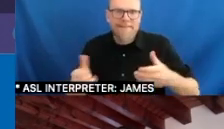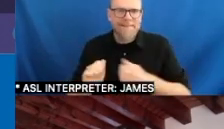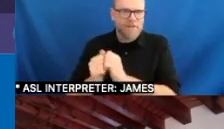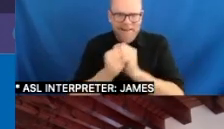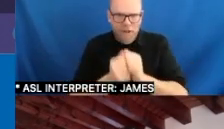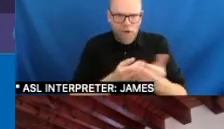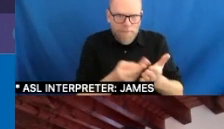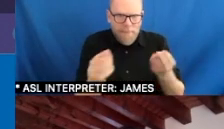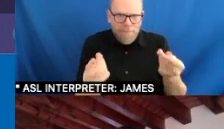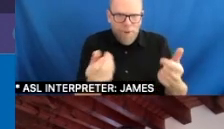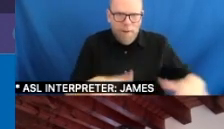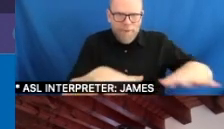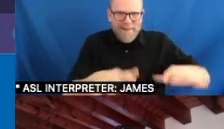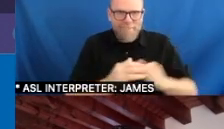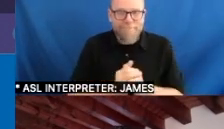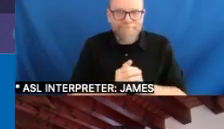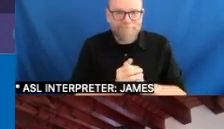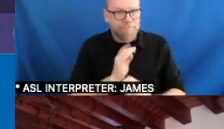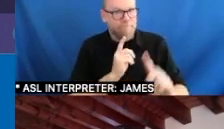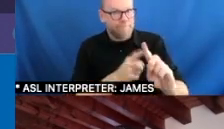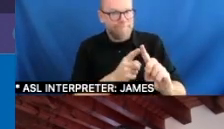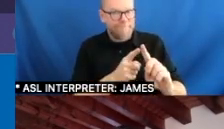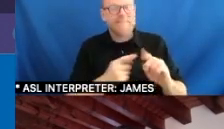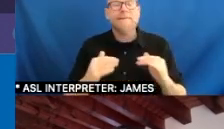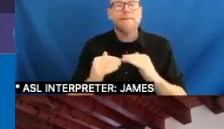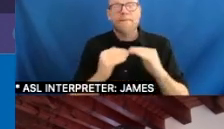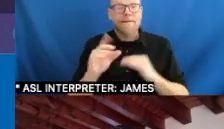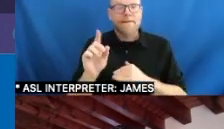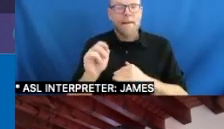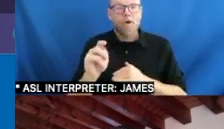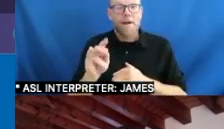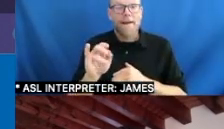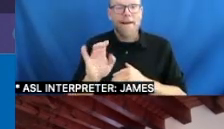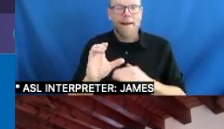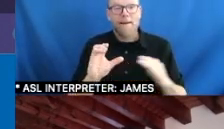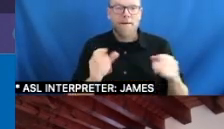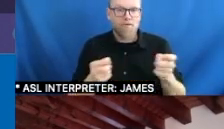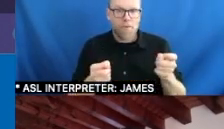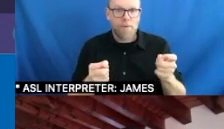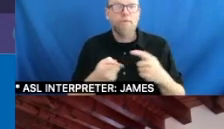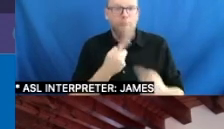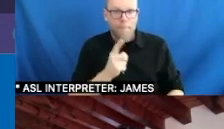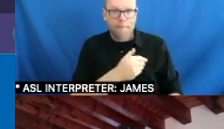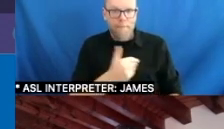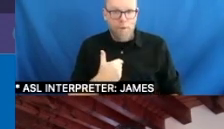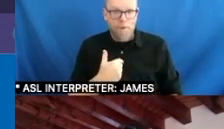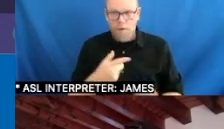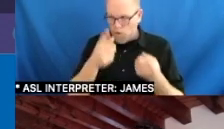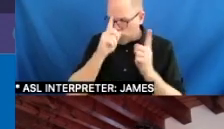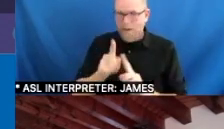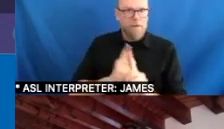aspect in any cooperative is democratic control by its members. So to achieve an agreed upon